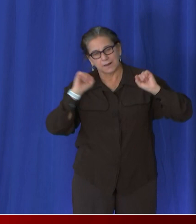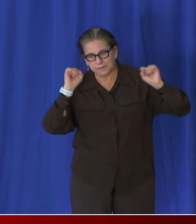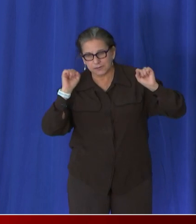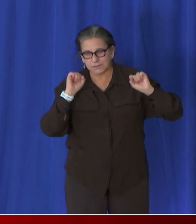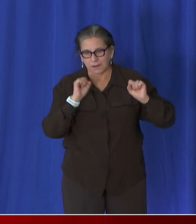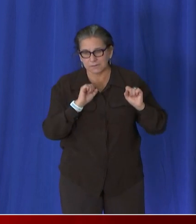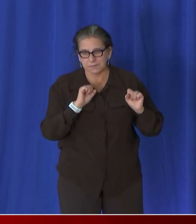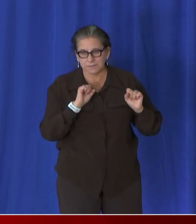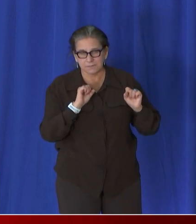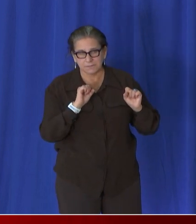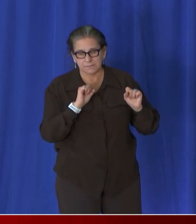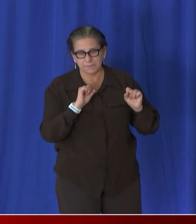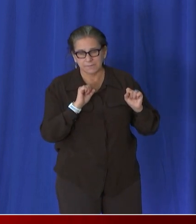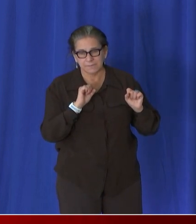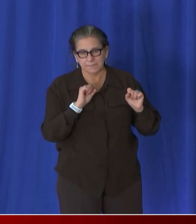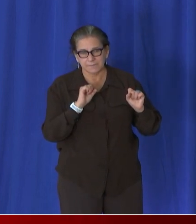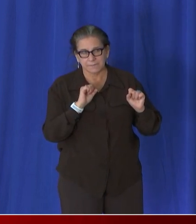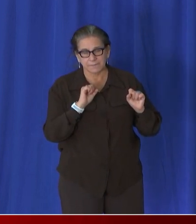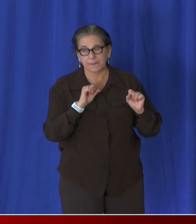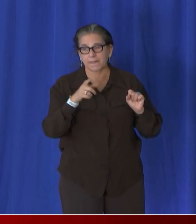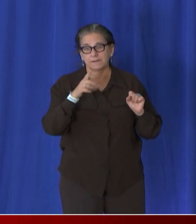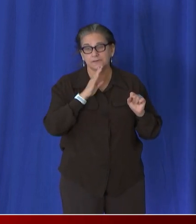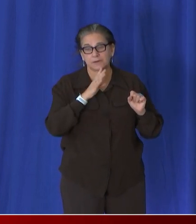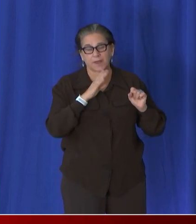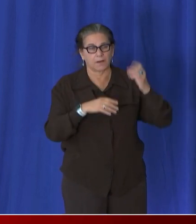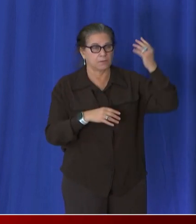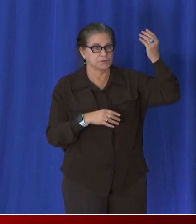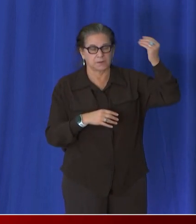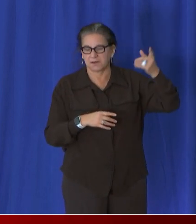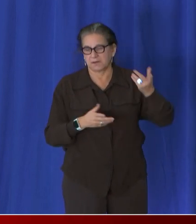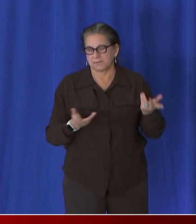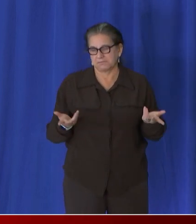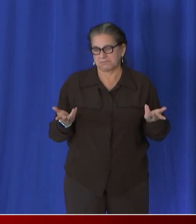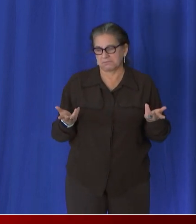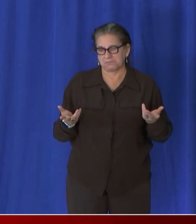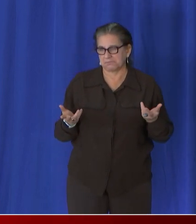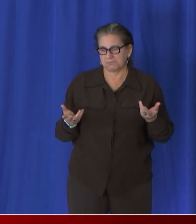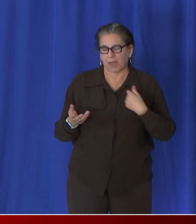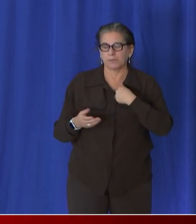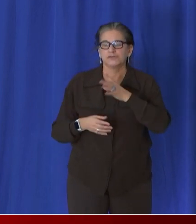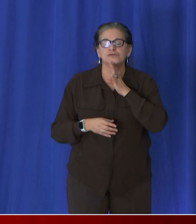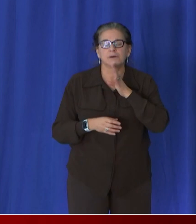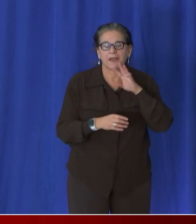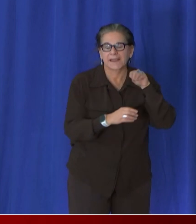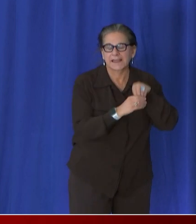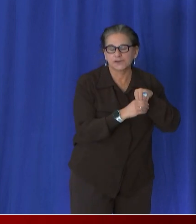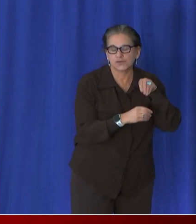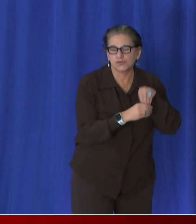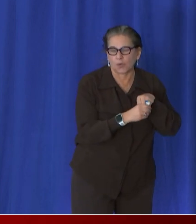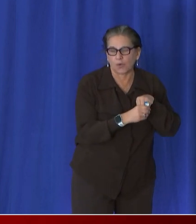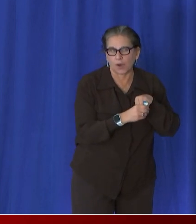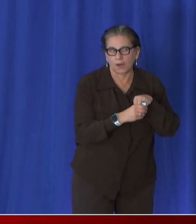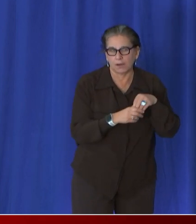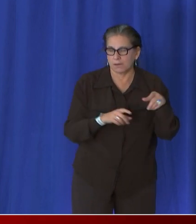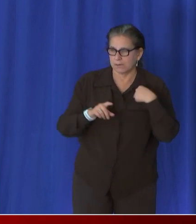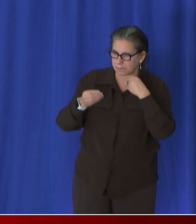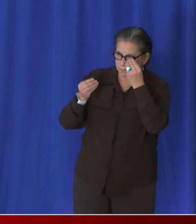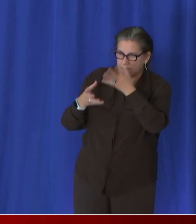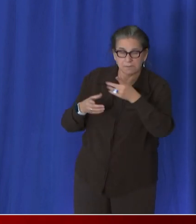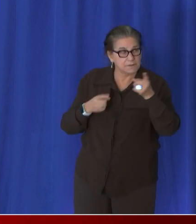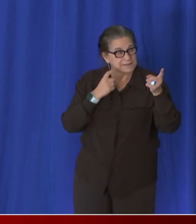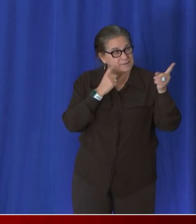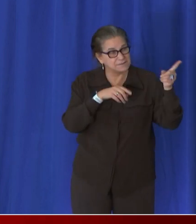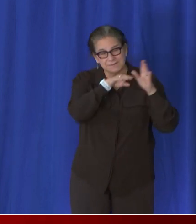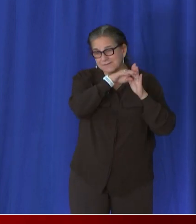So right now we're specifically talking about indoor venues where people gather and congregate. The place that you mentioned, I don't think that would